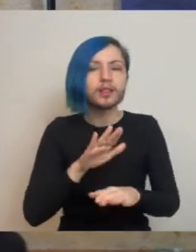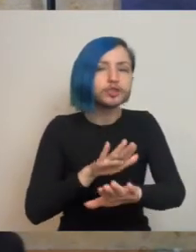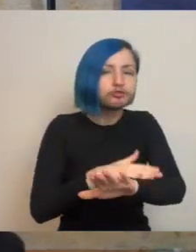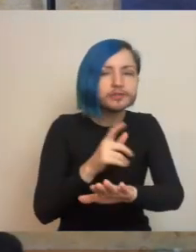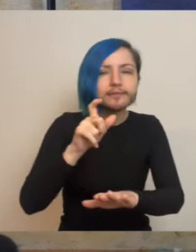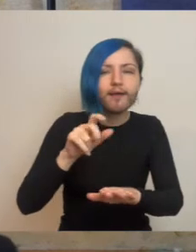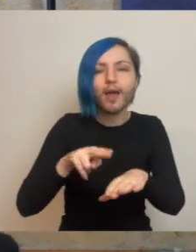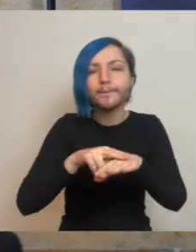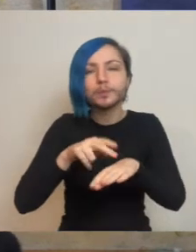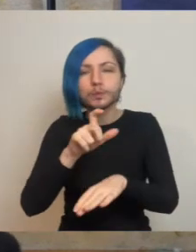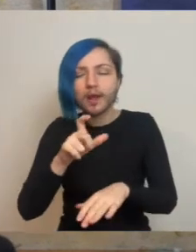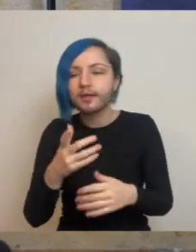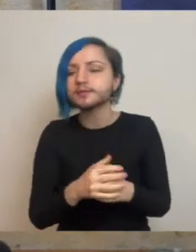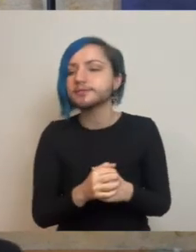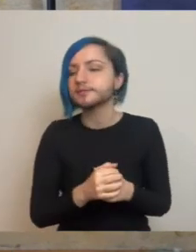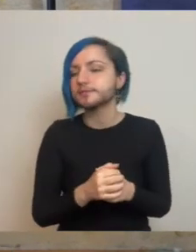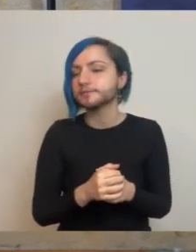blues.